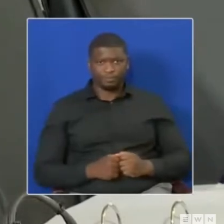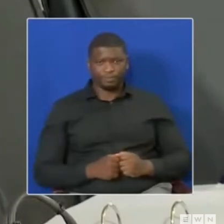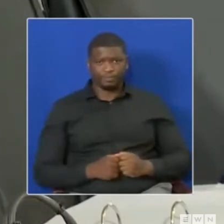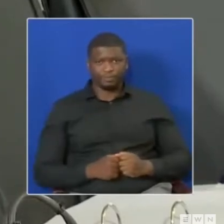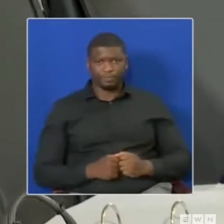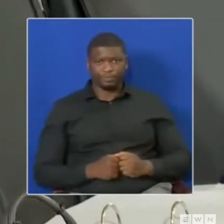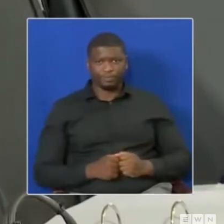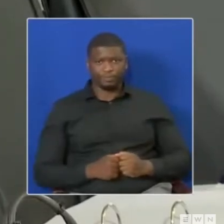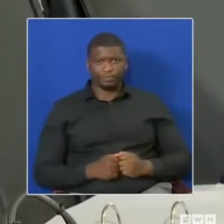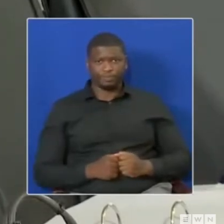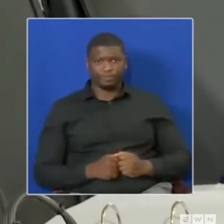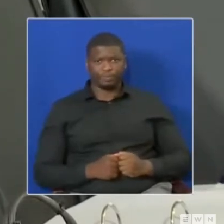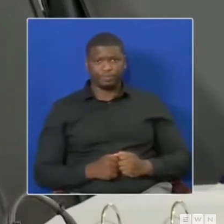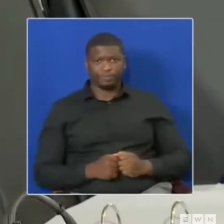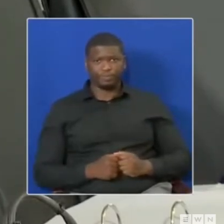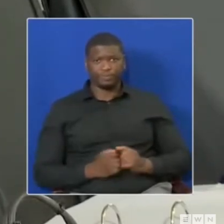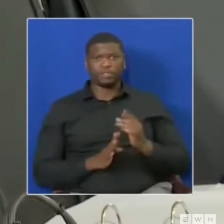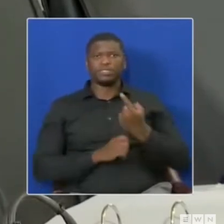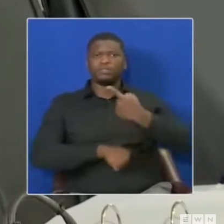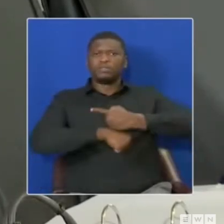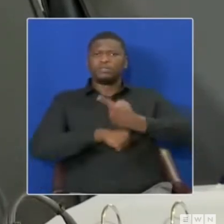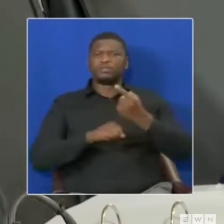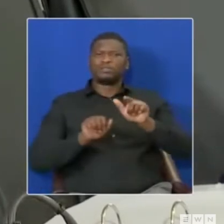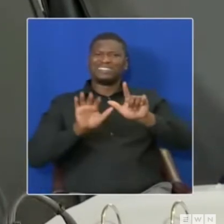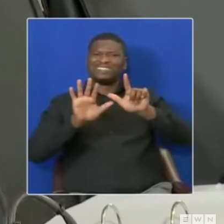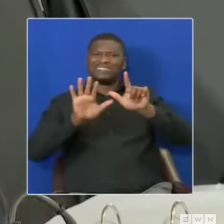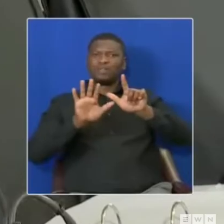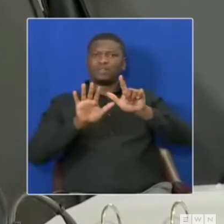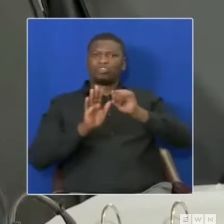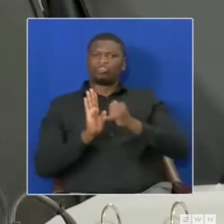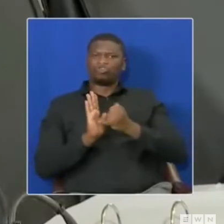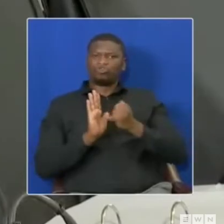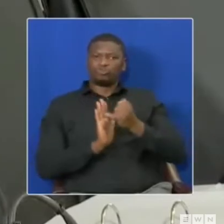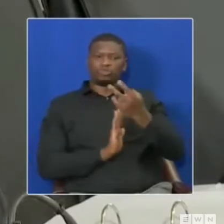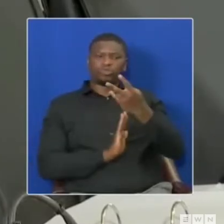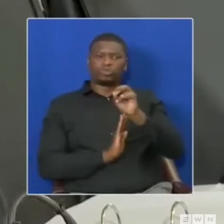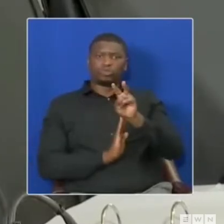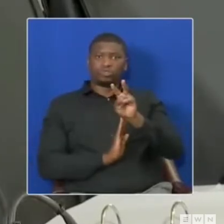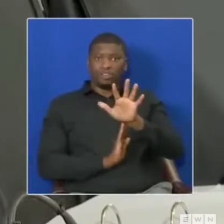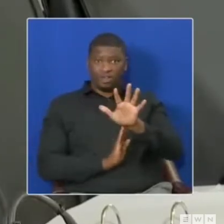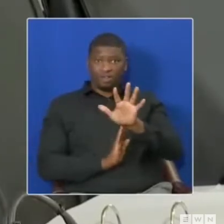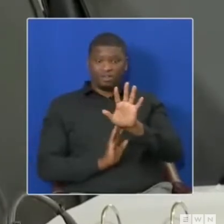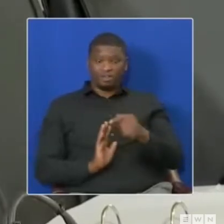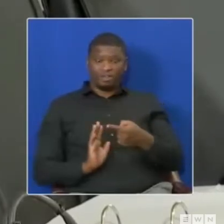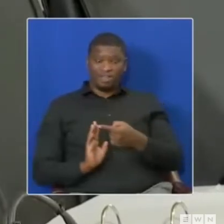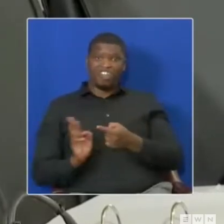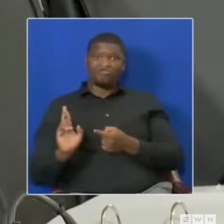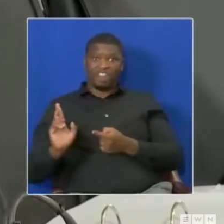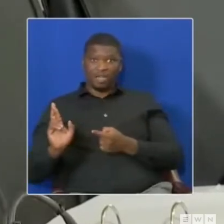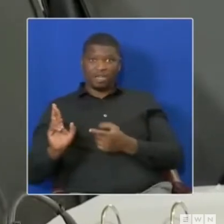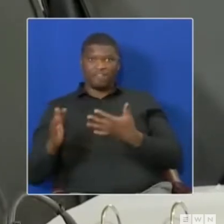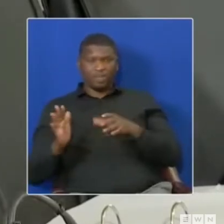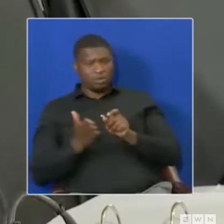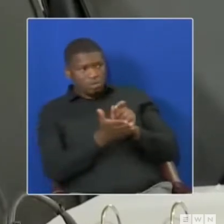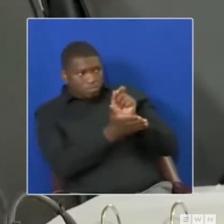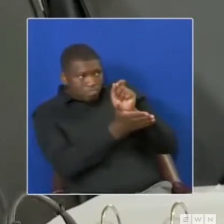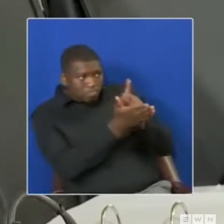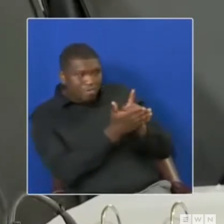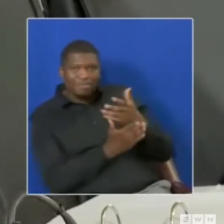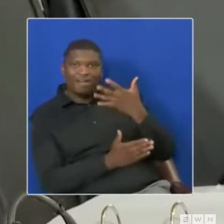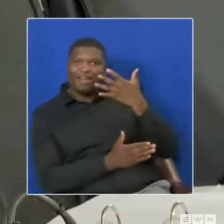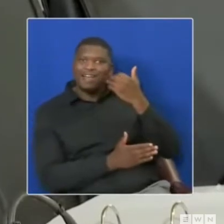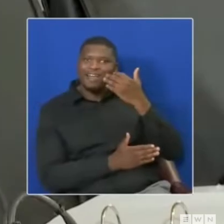On 7 January 2025, Mr. Rafadi sends Mr. Matlala a link to an interview with Paul